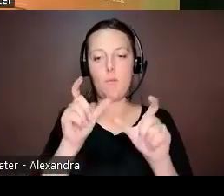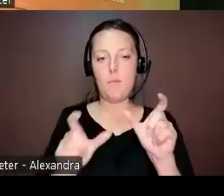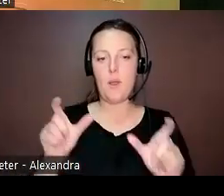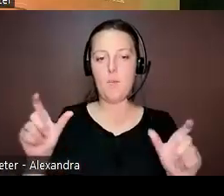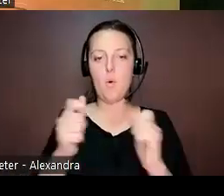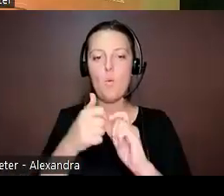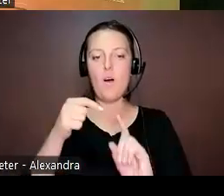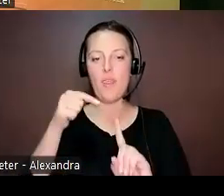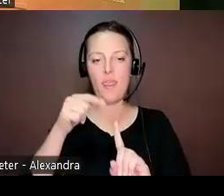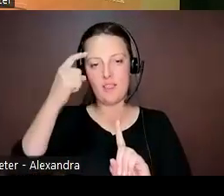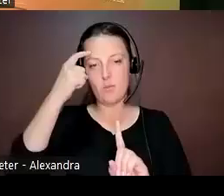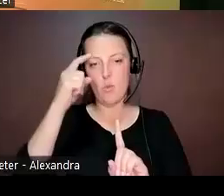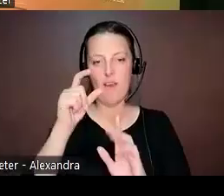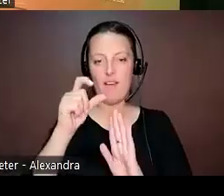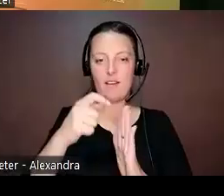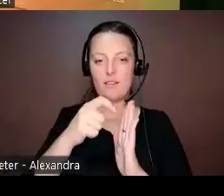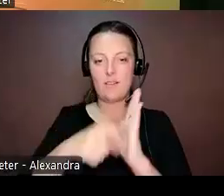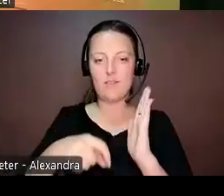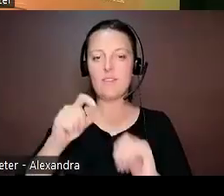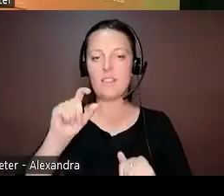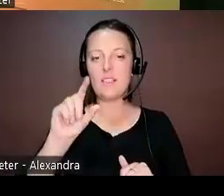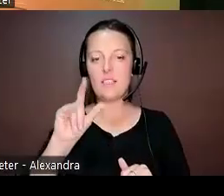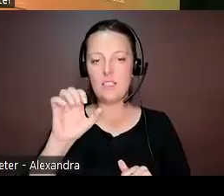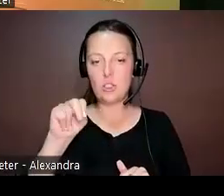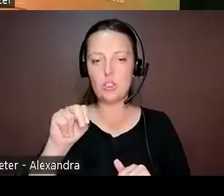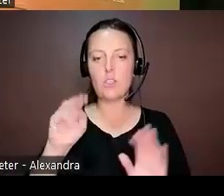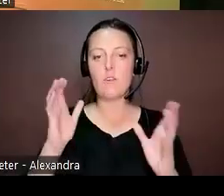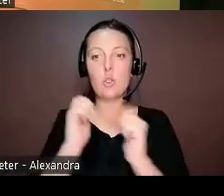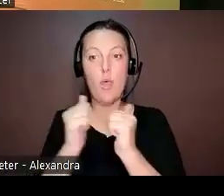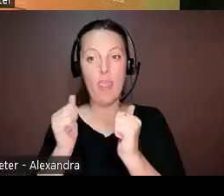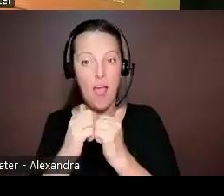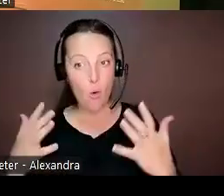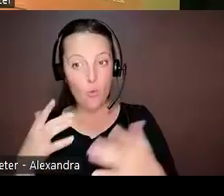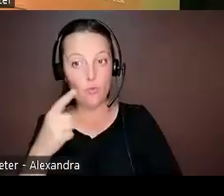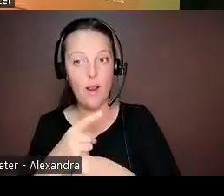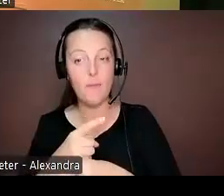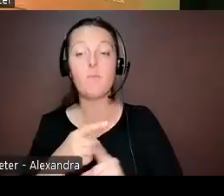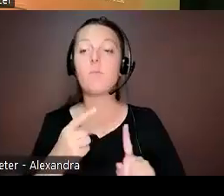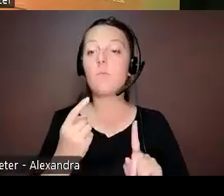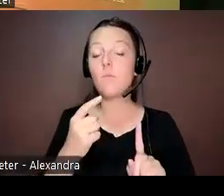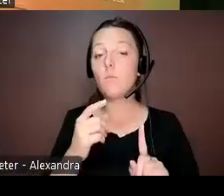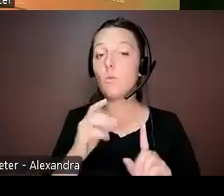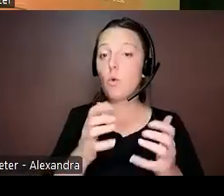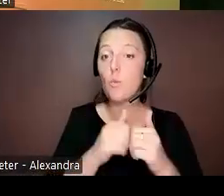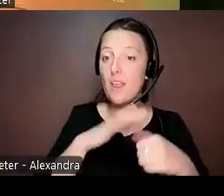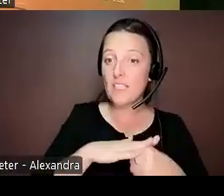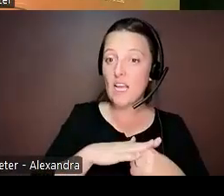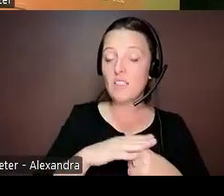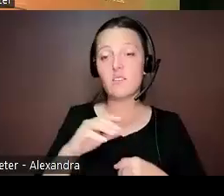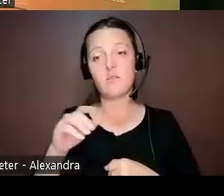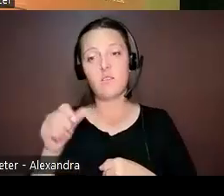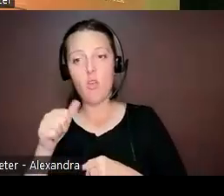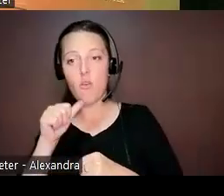different diets, if you have this stress, then one group should develop more than the other, right? I mean, that's the basic idea behind